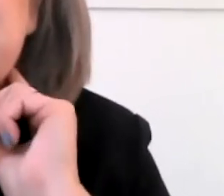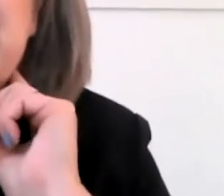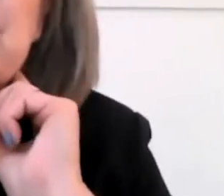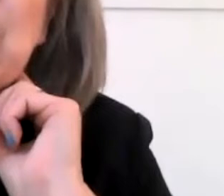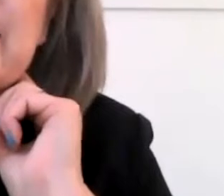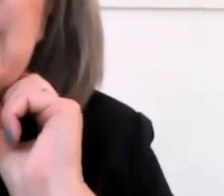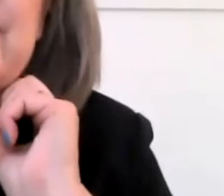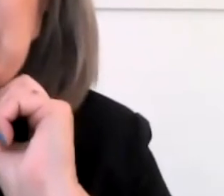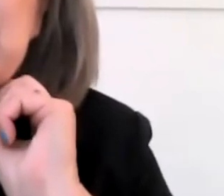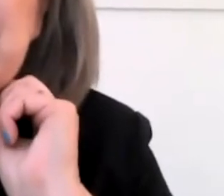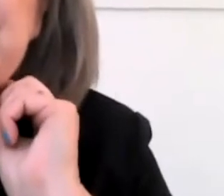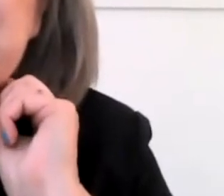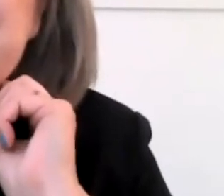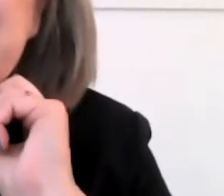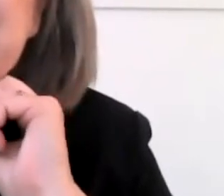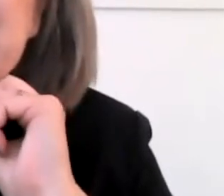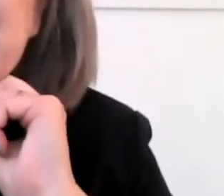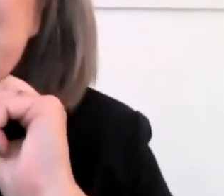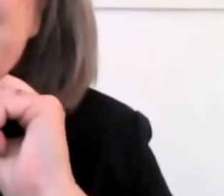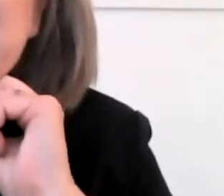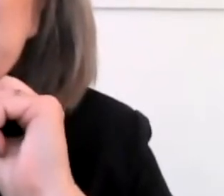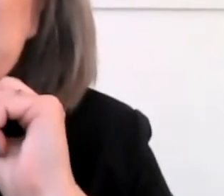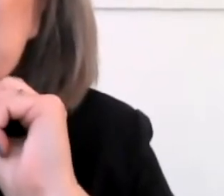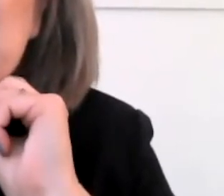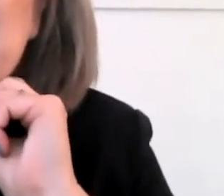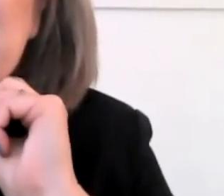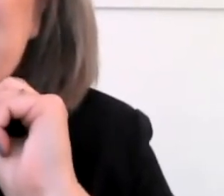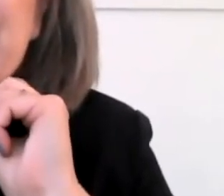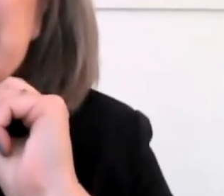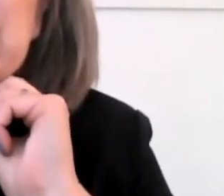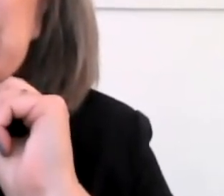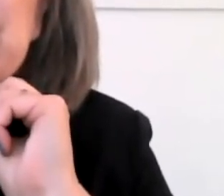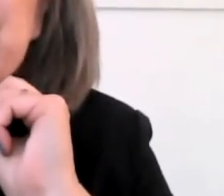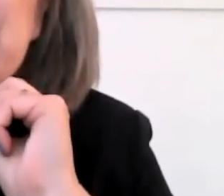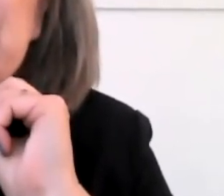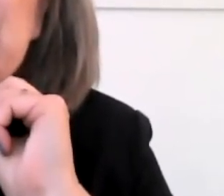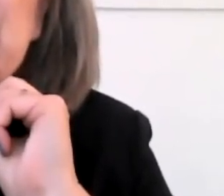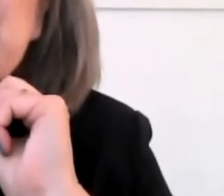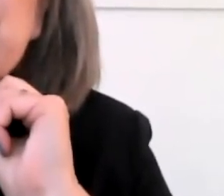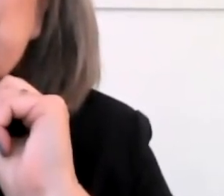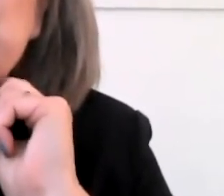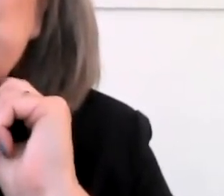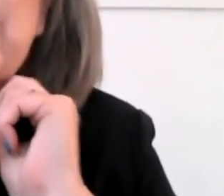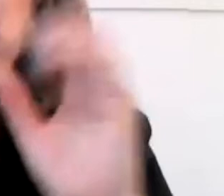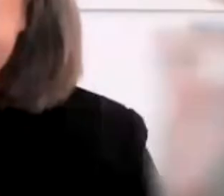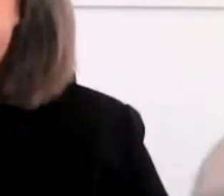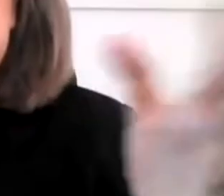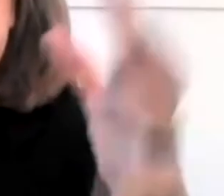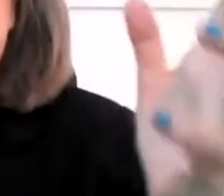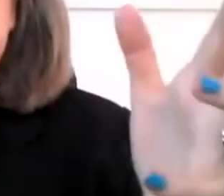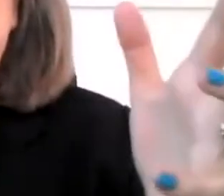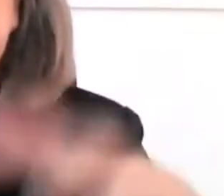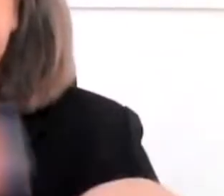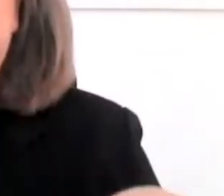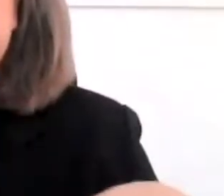and so that's just my opinion about it. And I think just being careful when you're conversing